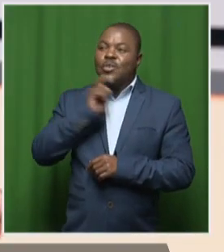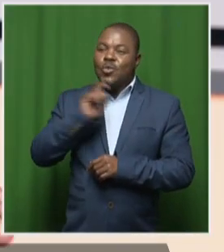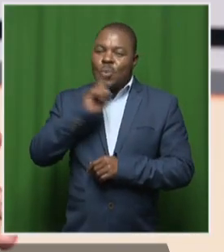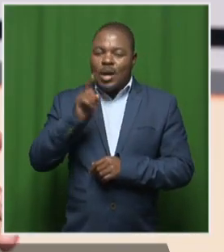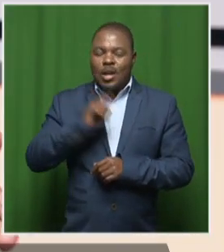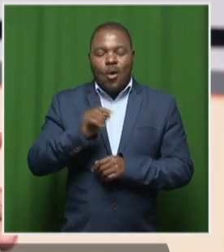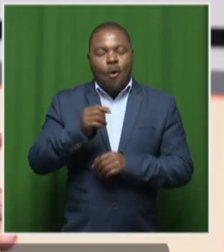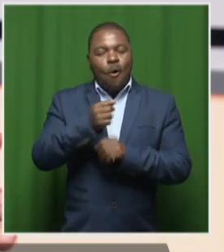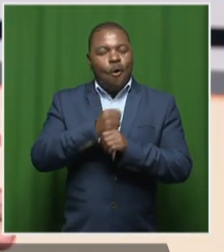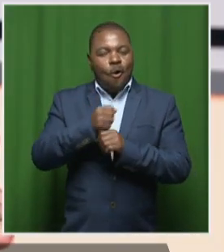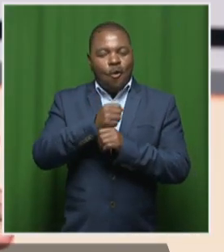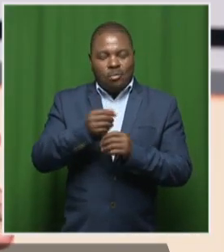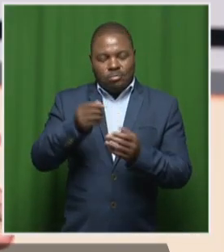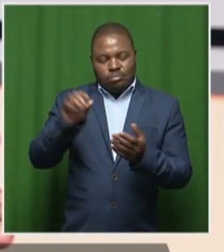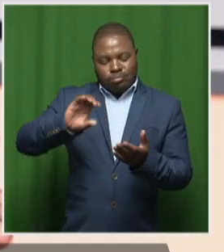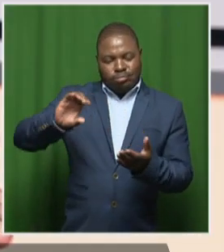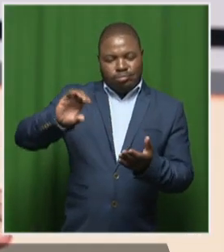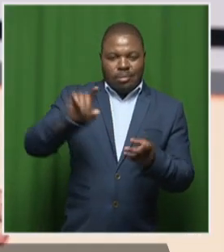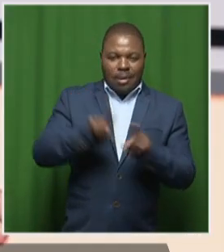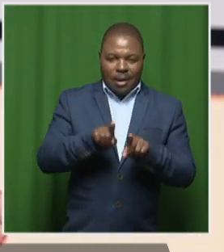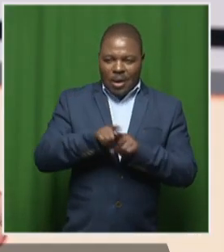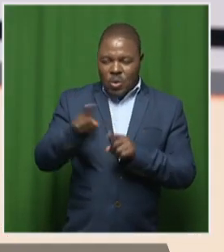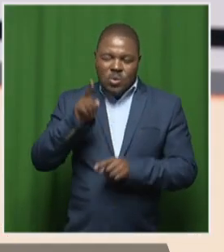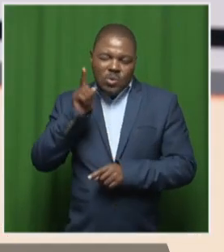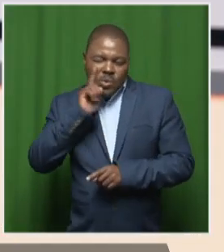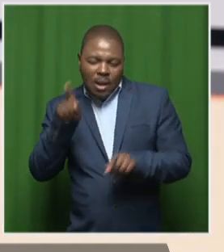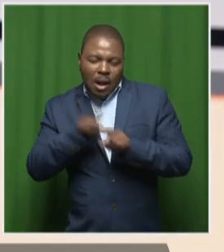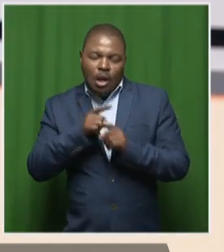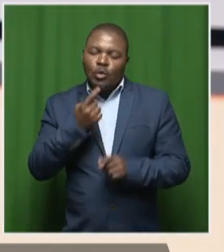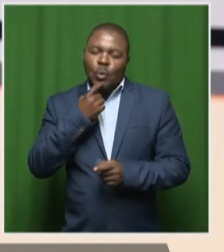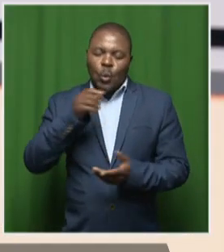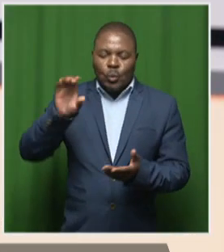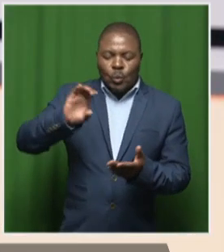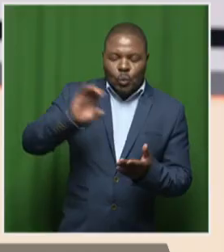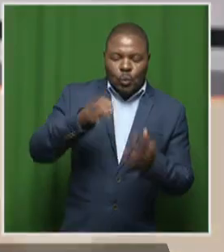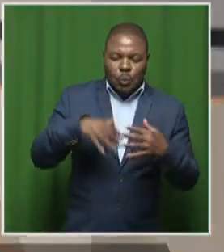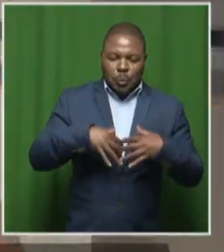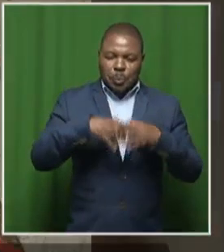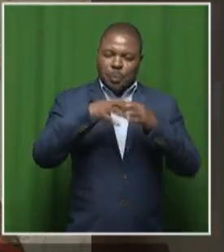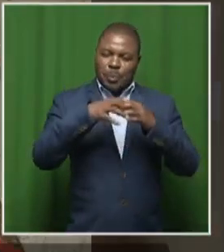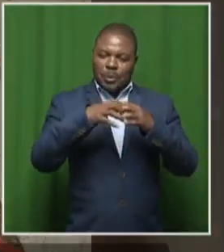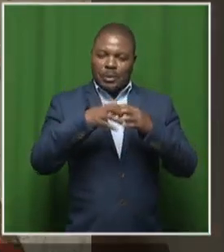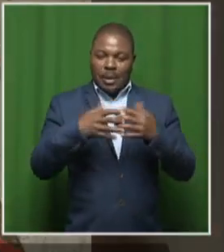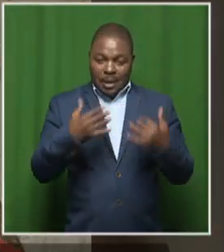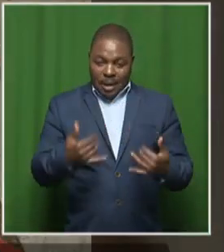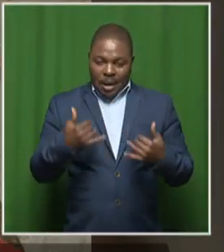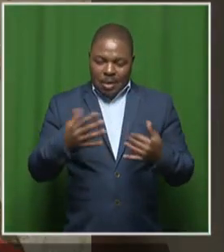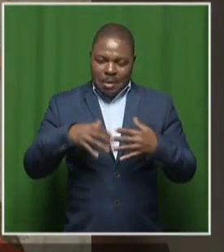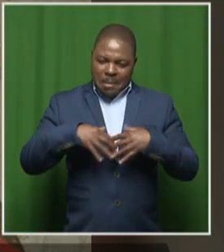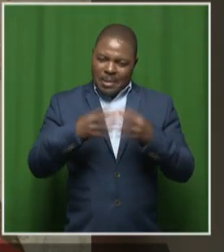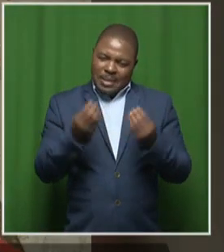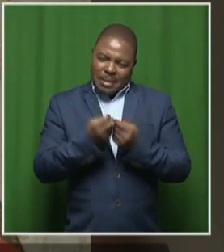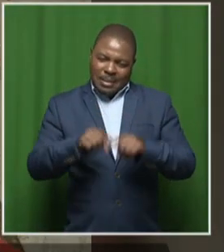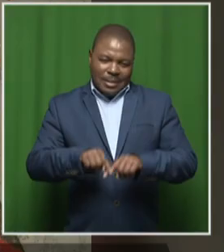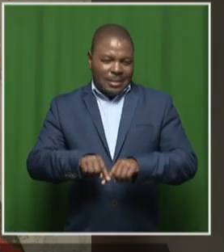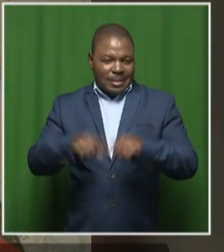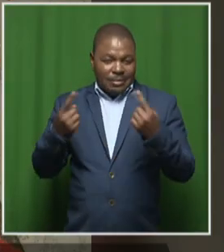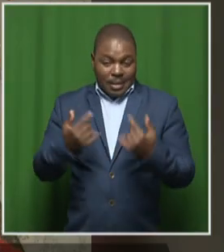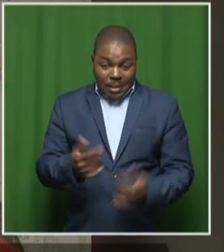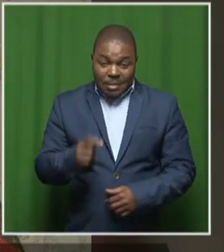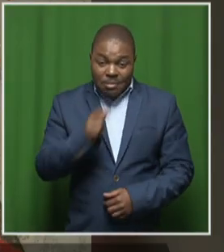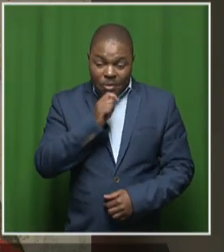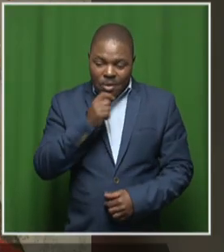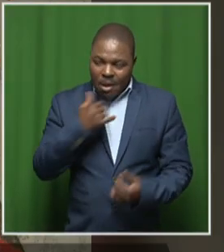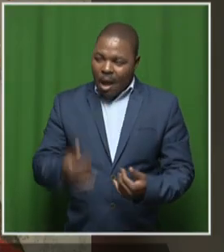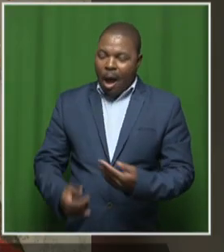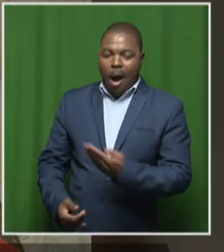Well, he typically explores mediums such as salt to create his art. However, on this occasion, he tried to create something a little different. This morning, he joins